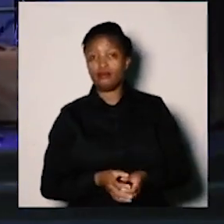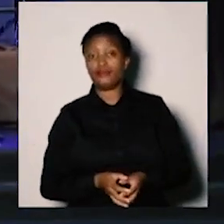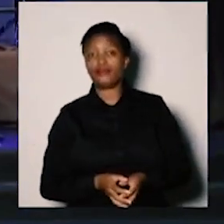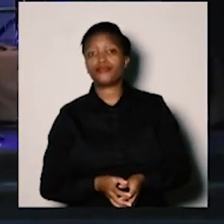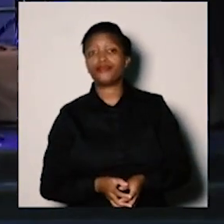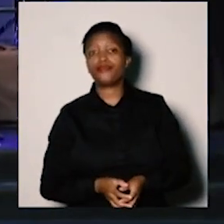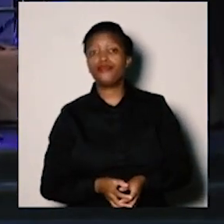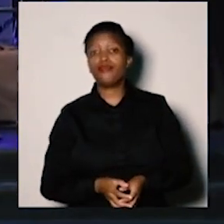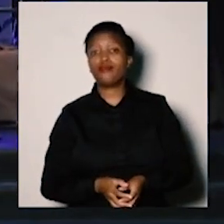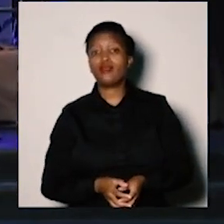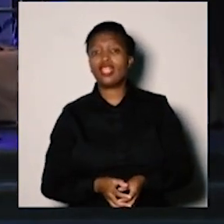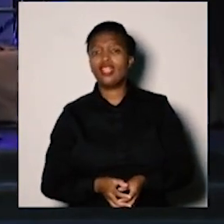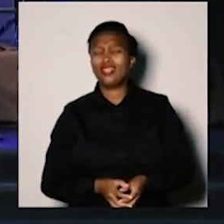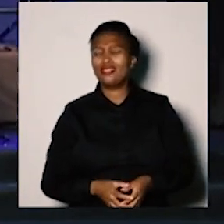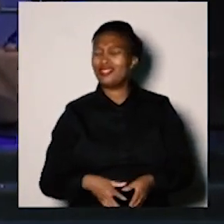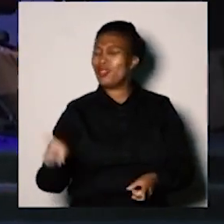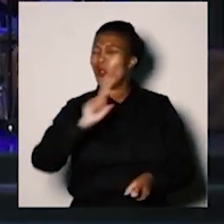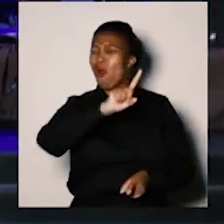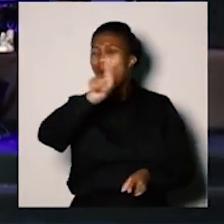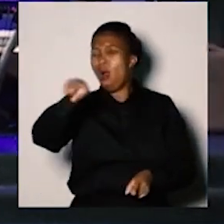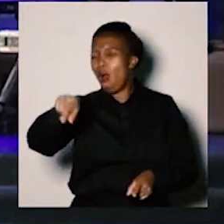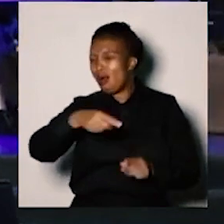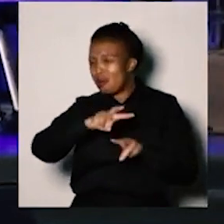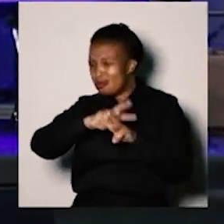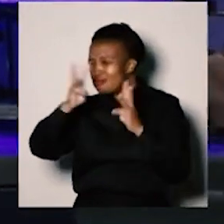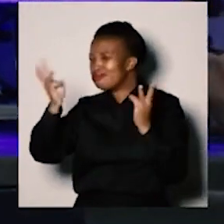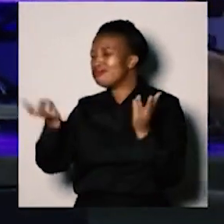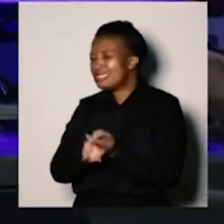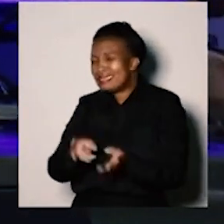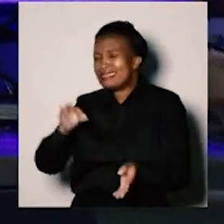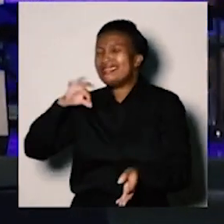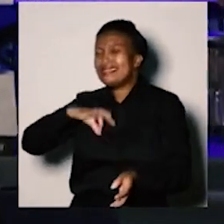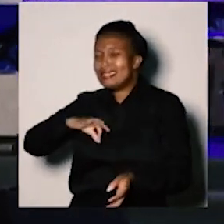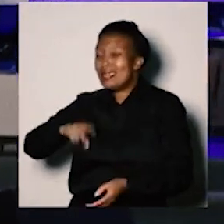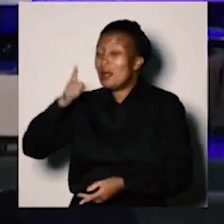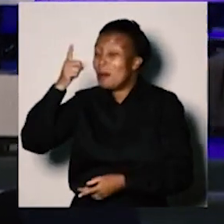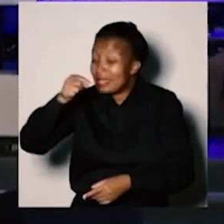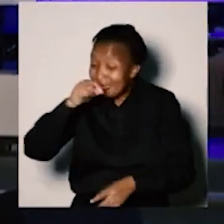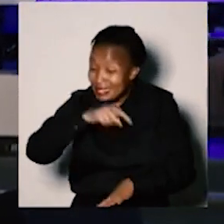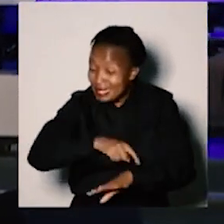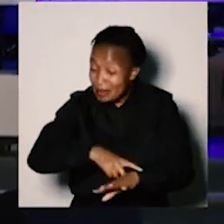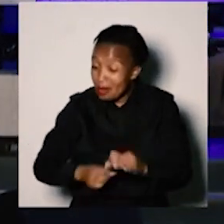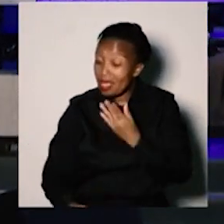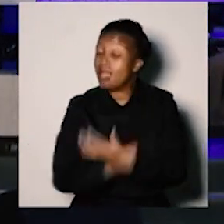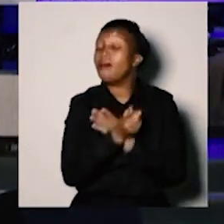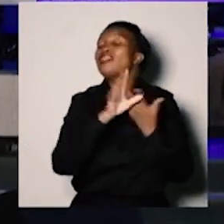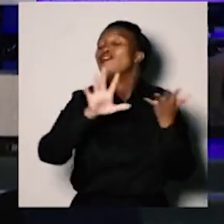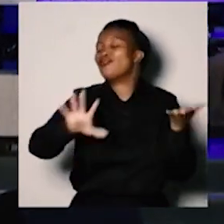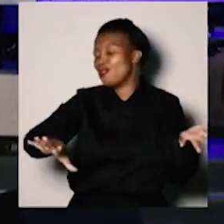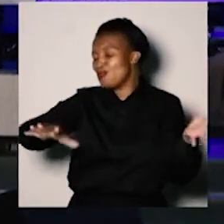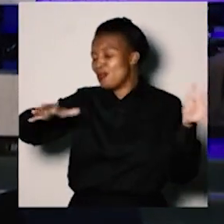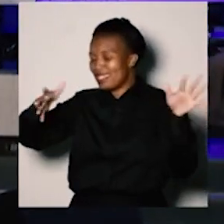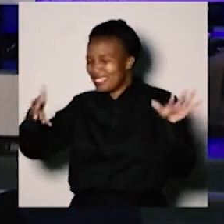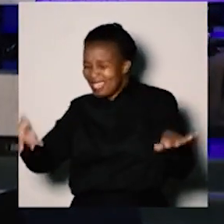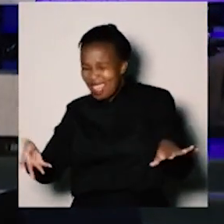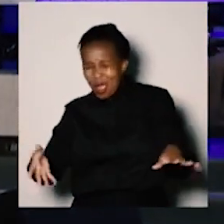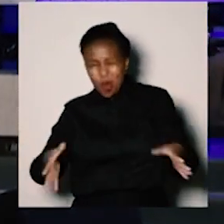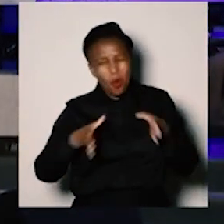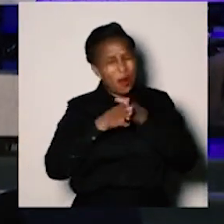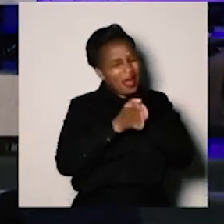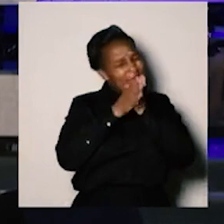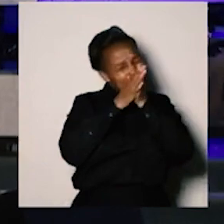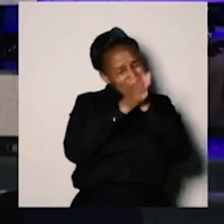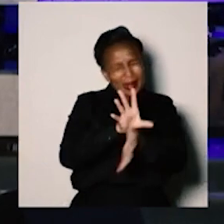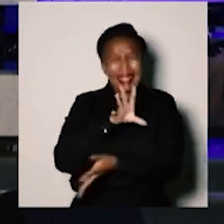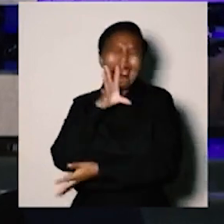You can gain the whole world, but there comes a time when you go on the other side. You know, sometimes I think about it. Every day I pray, when I pray, I say, God, please,